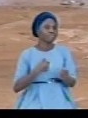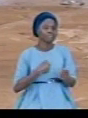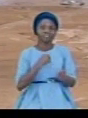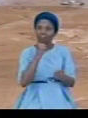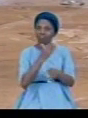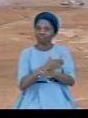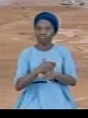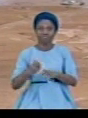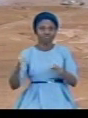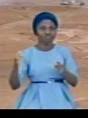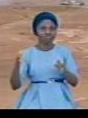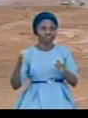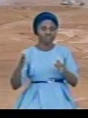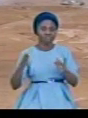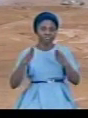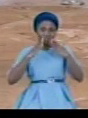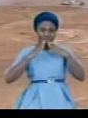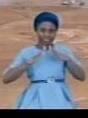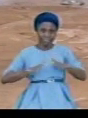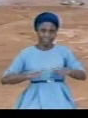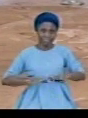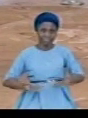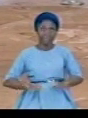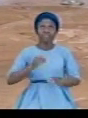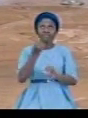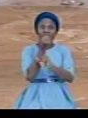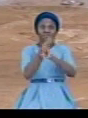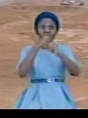Savior, yea, my humble